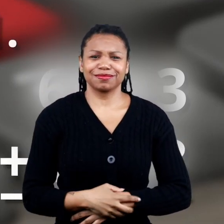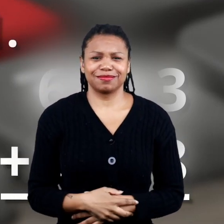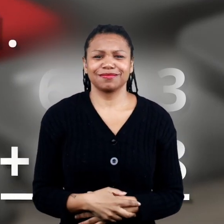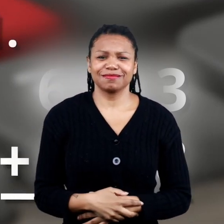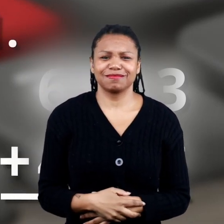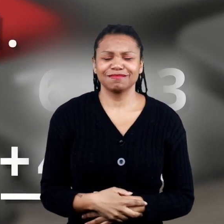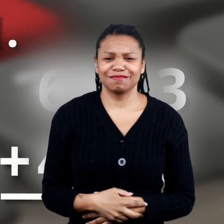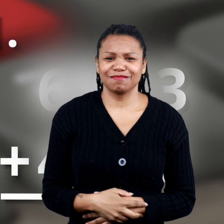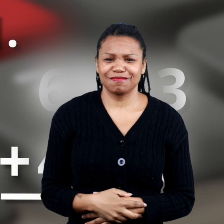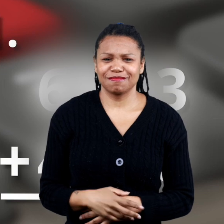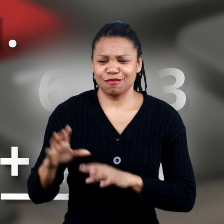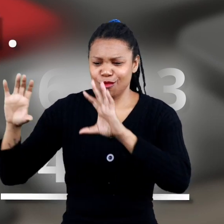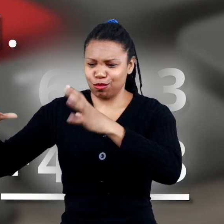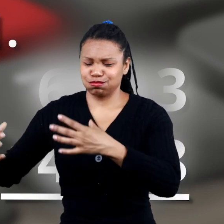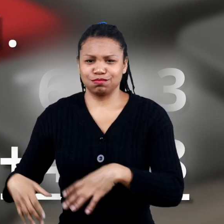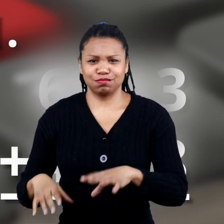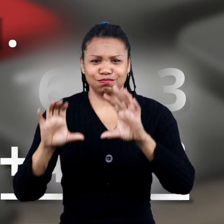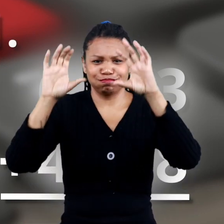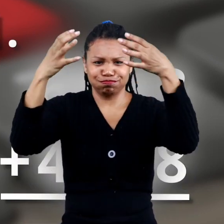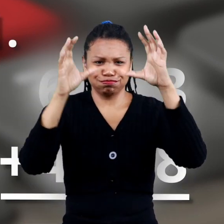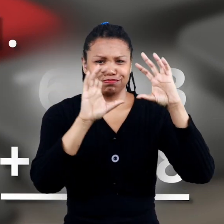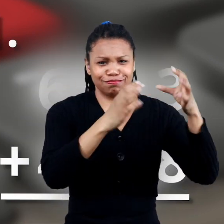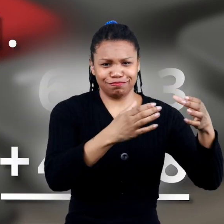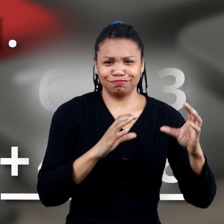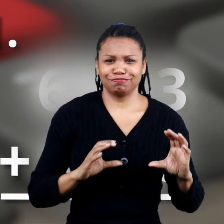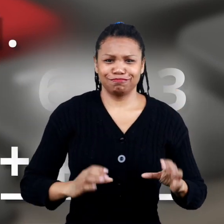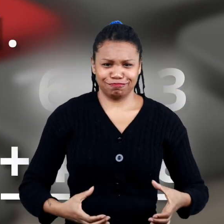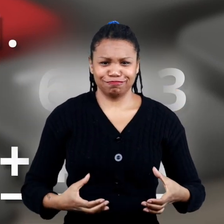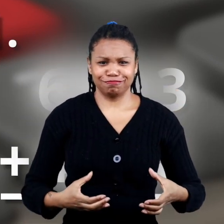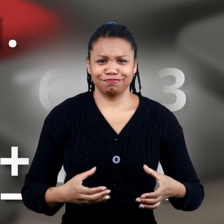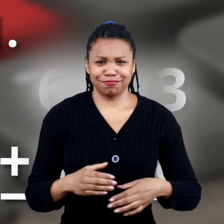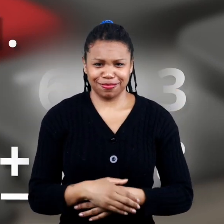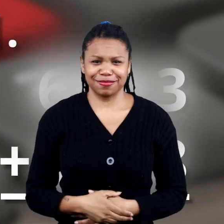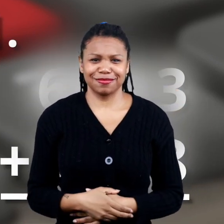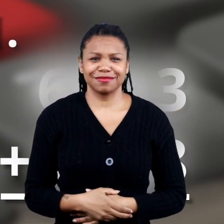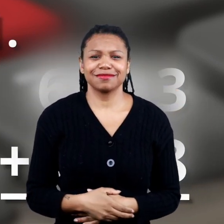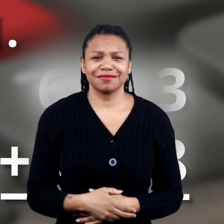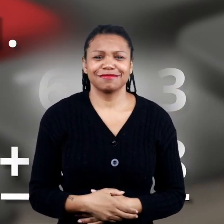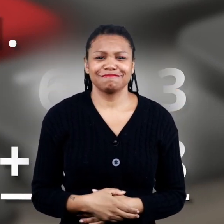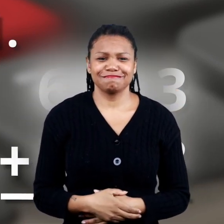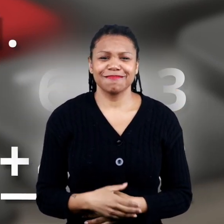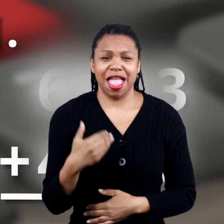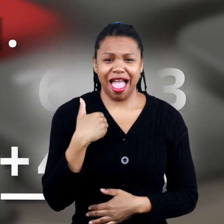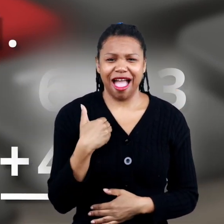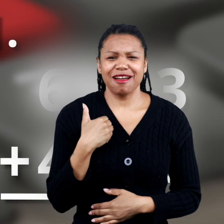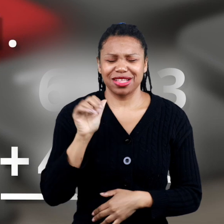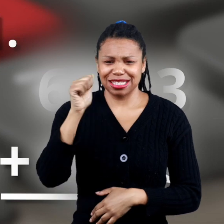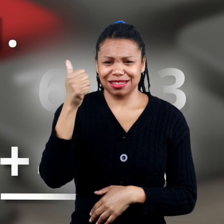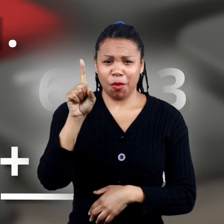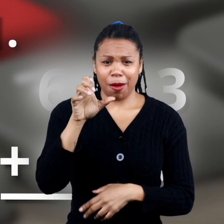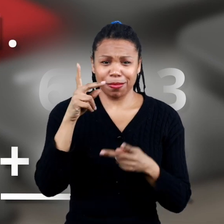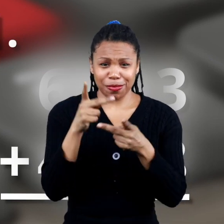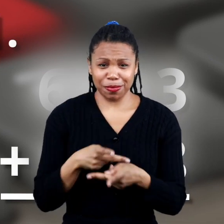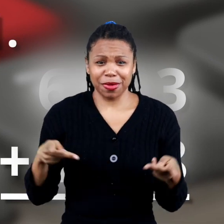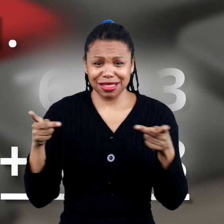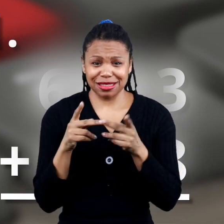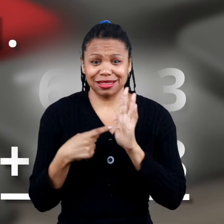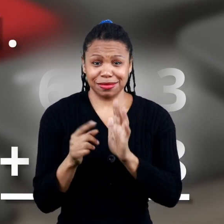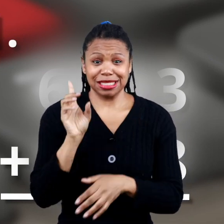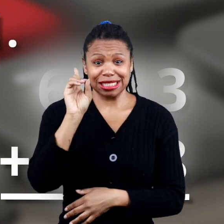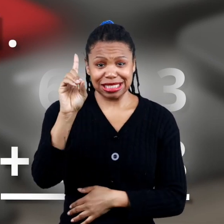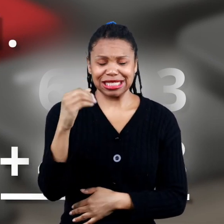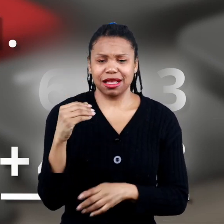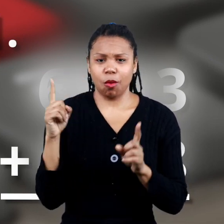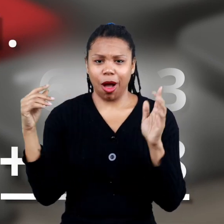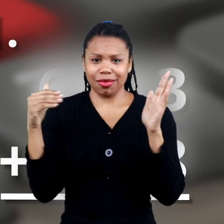been used with tens only in example A and B. In example C, regrouping has been done for the hundreds place. And in